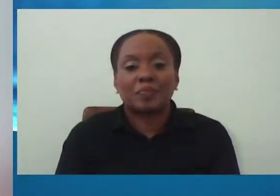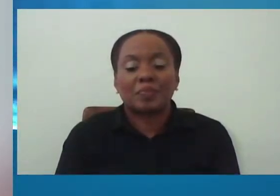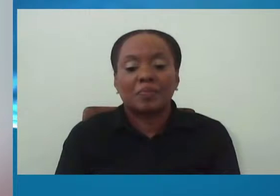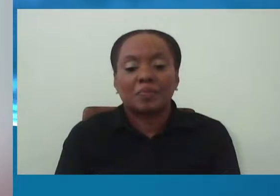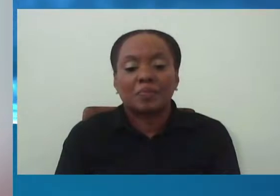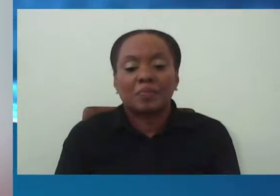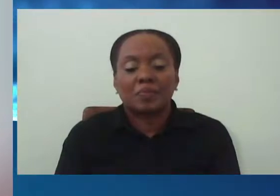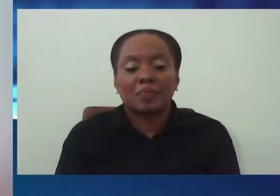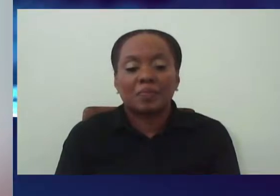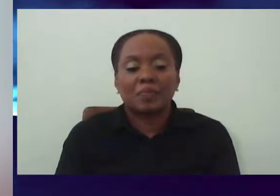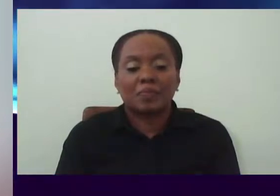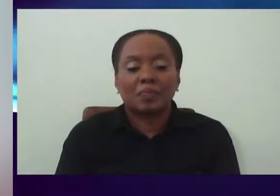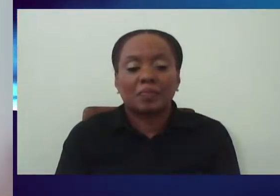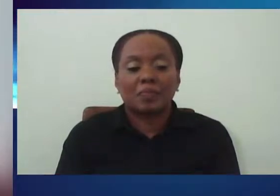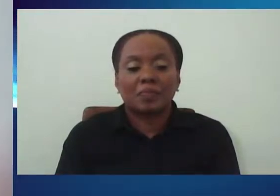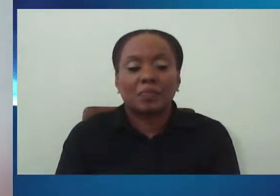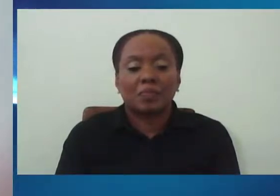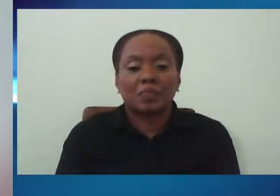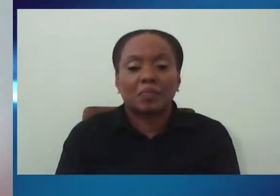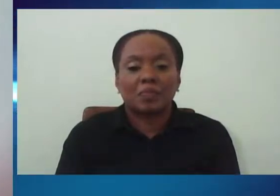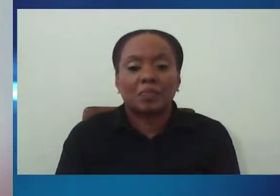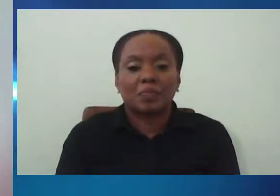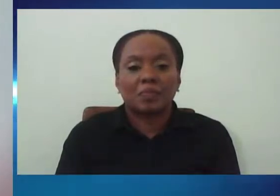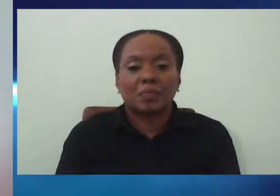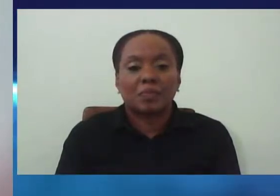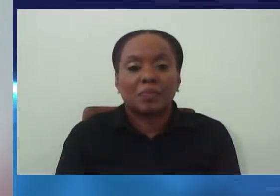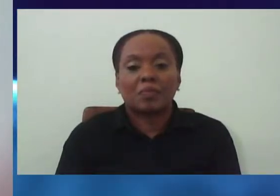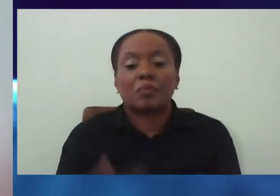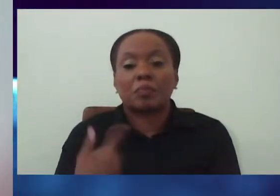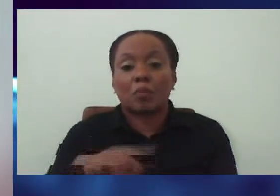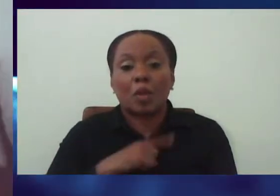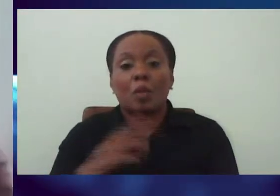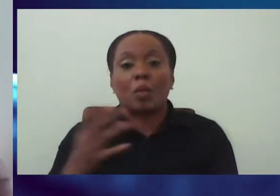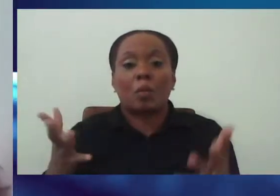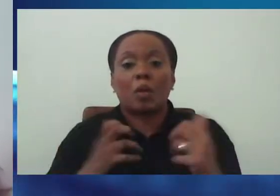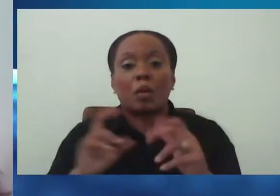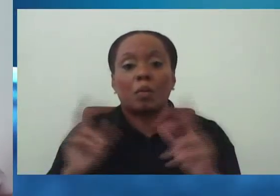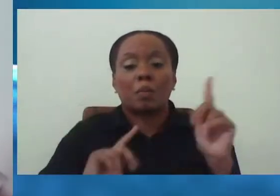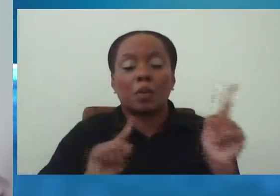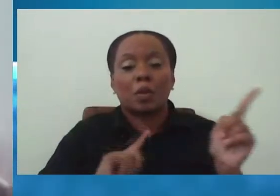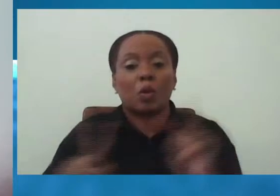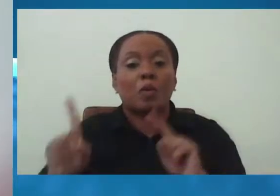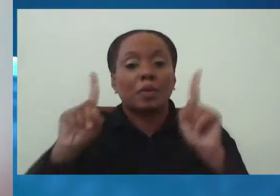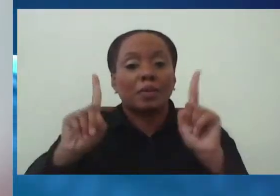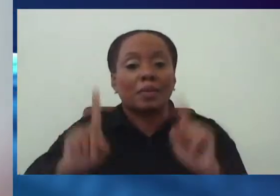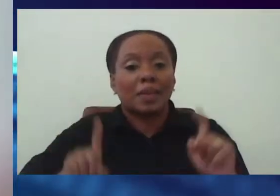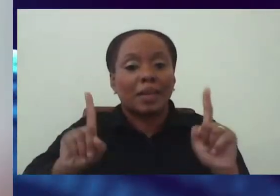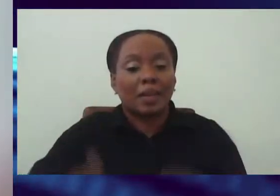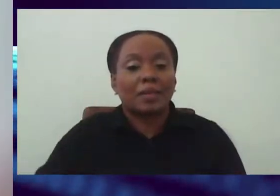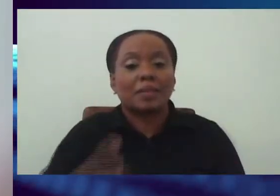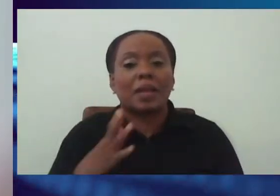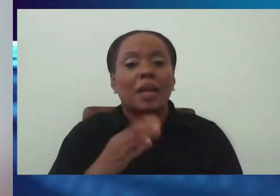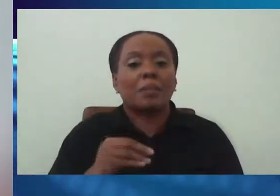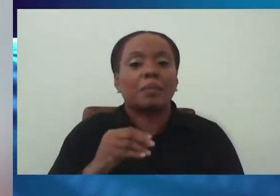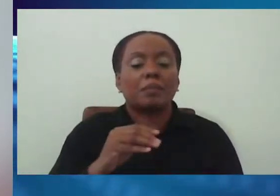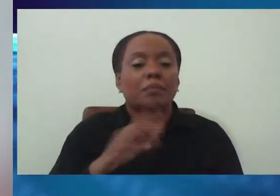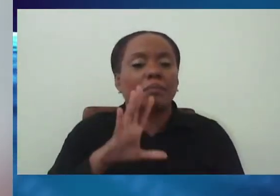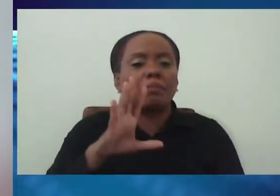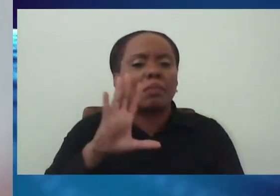to be part of the formal systems, really for two reasons. One